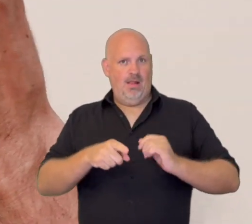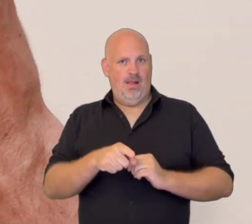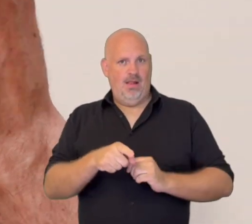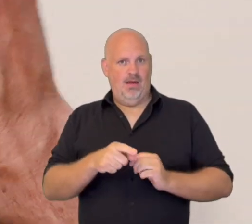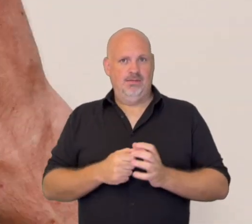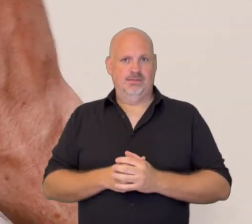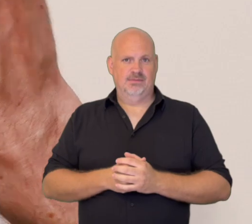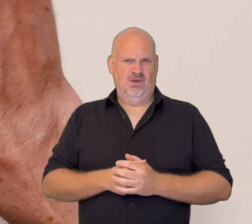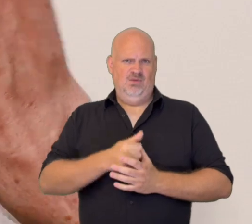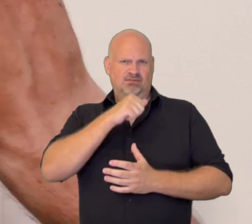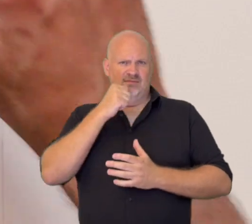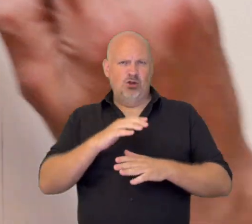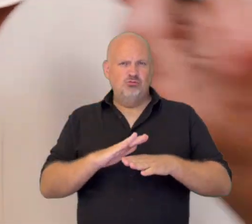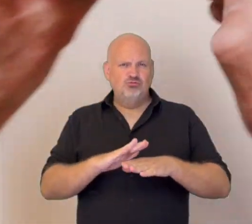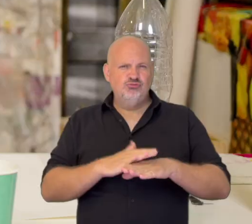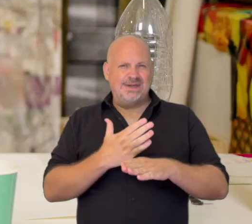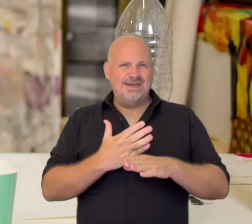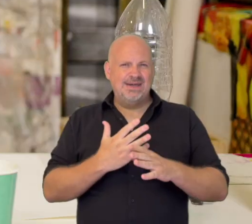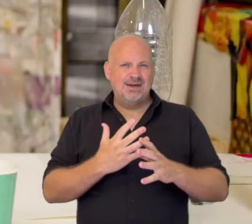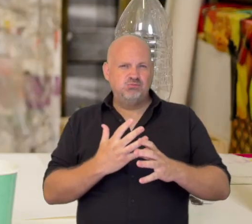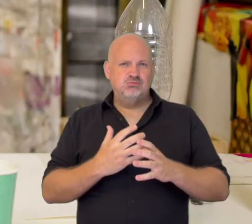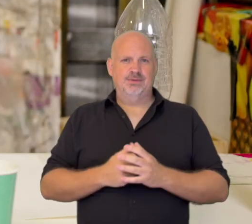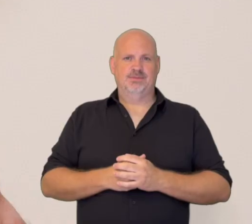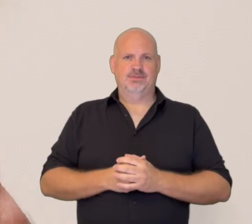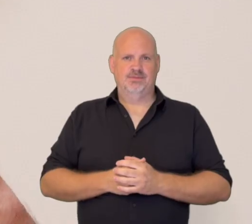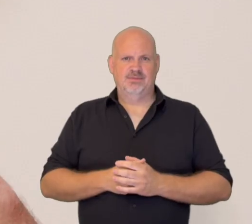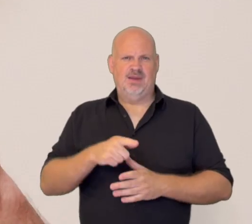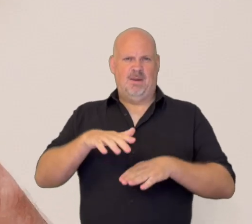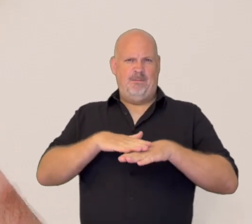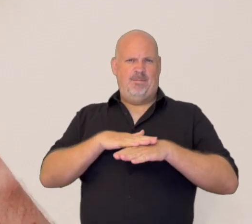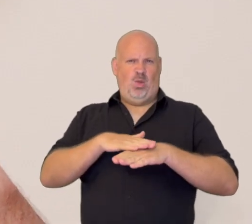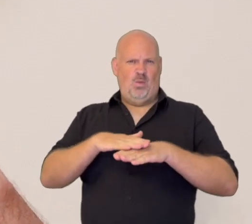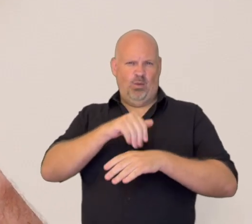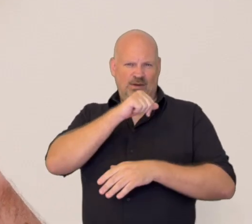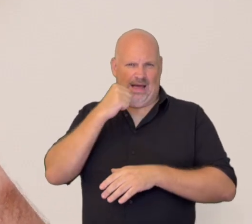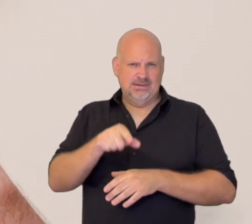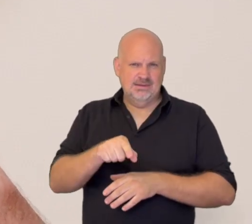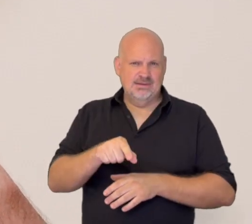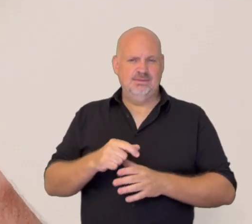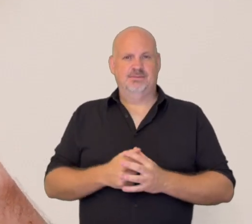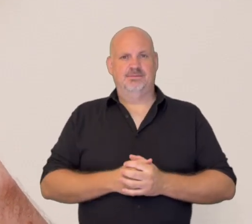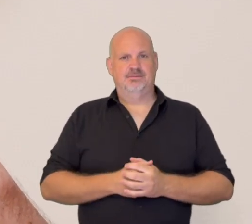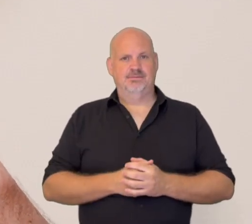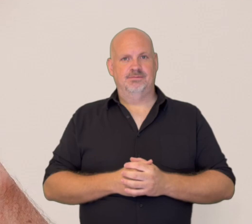We've got a really nice green there, a really nice blue here.